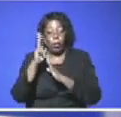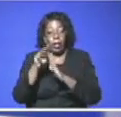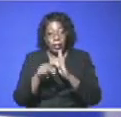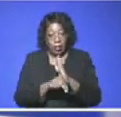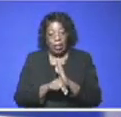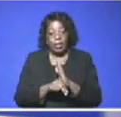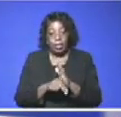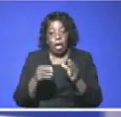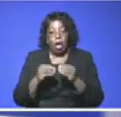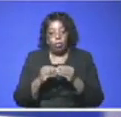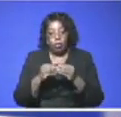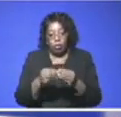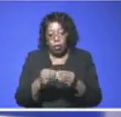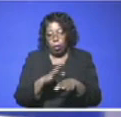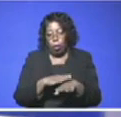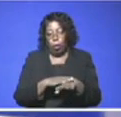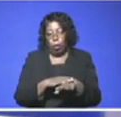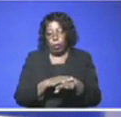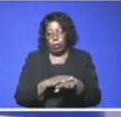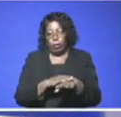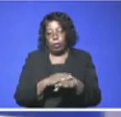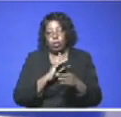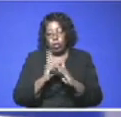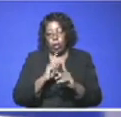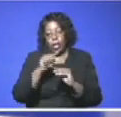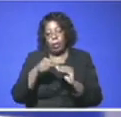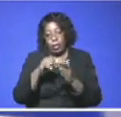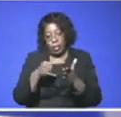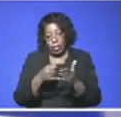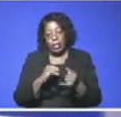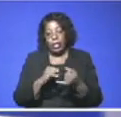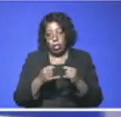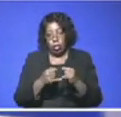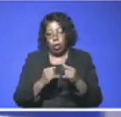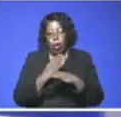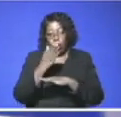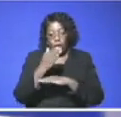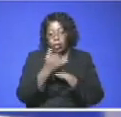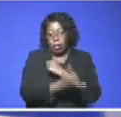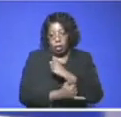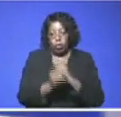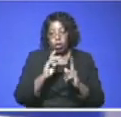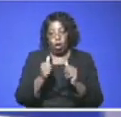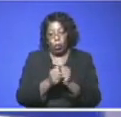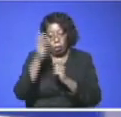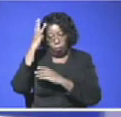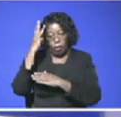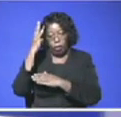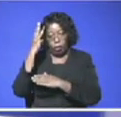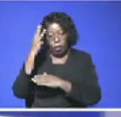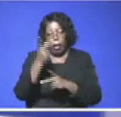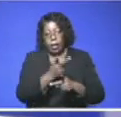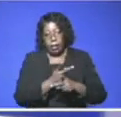places more emphasis in addressing this issue nationwide. Our intern, Dudley Turnquest, spoke with a mental health expert